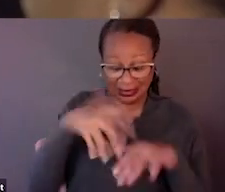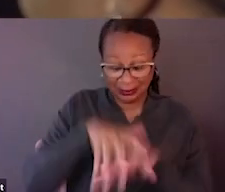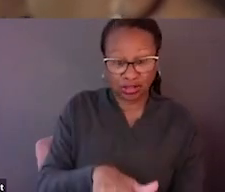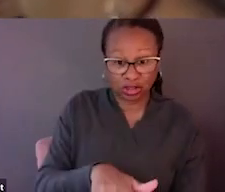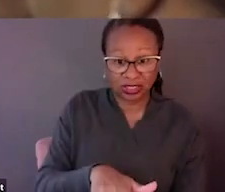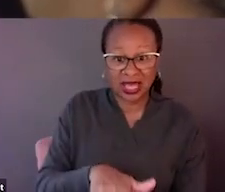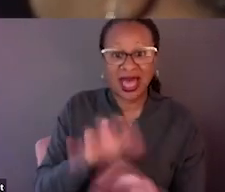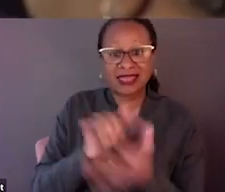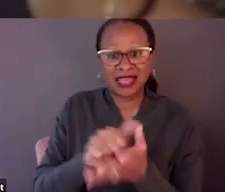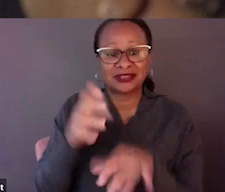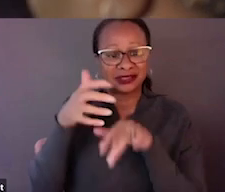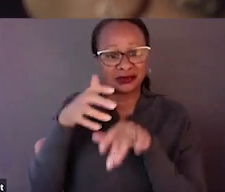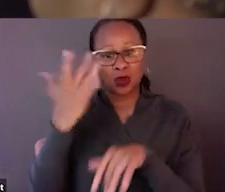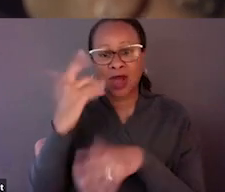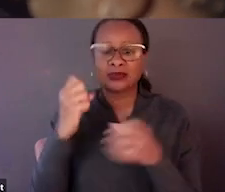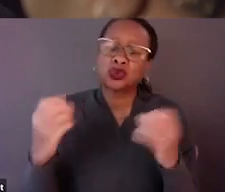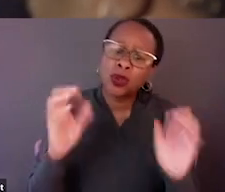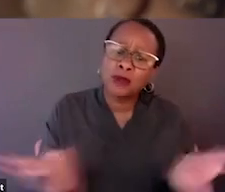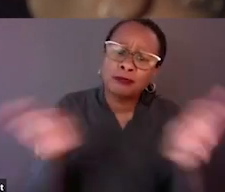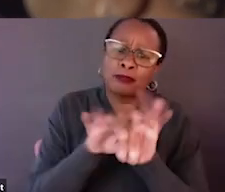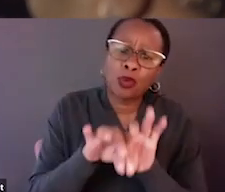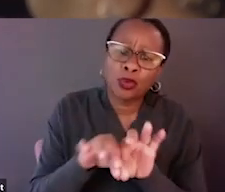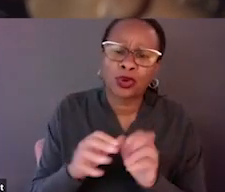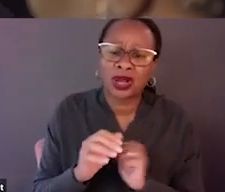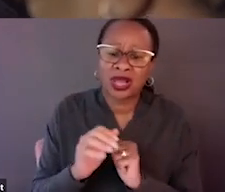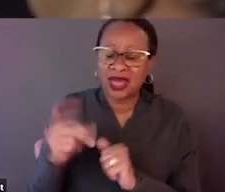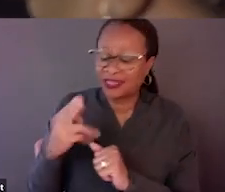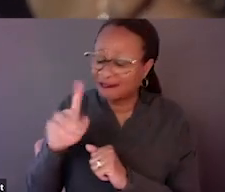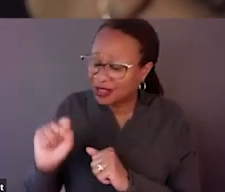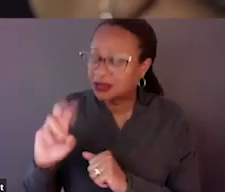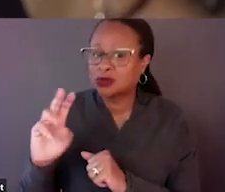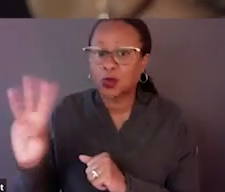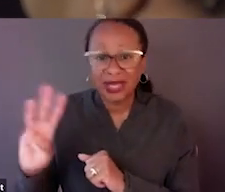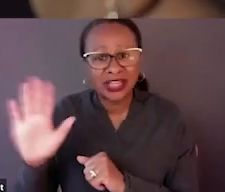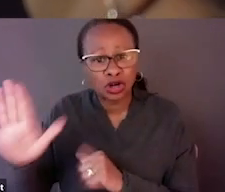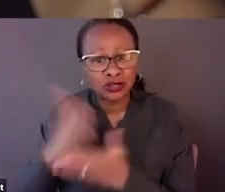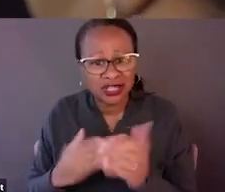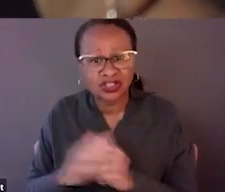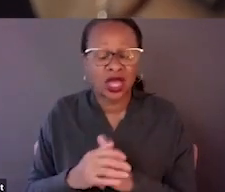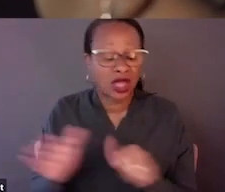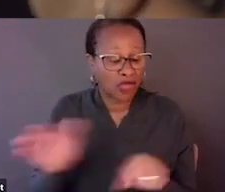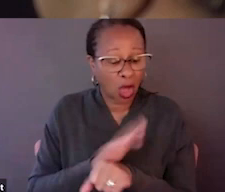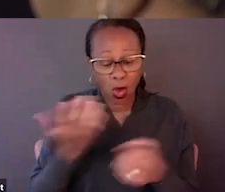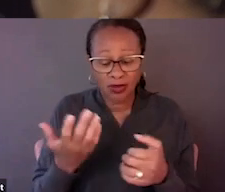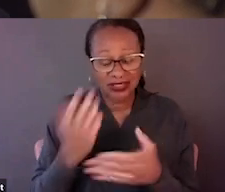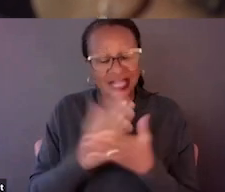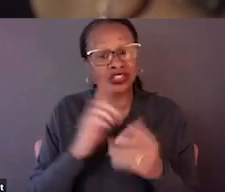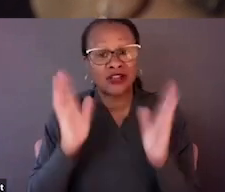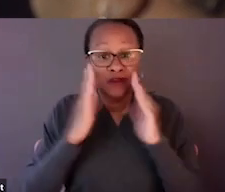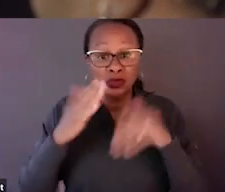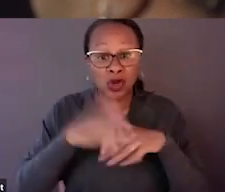and that was why it was so important. The Phyllis Wheatley section, this whole section about assimilationism was so important.